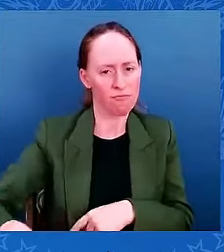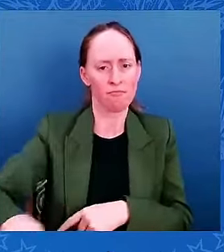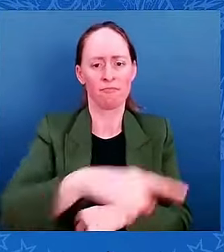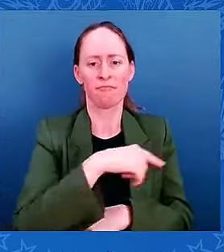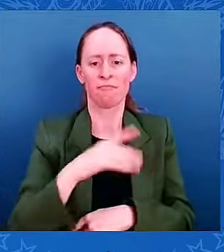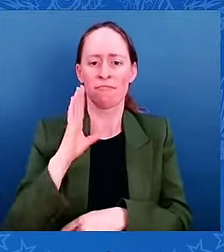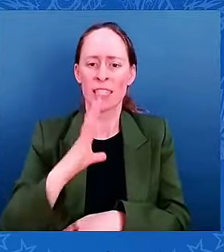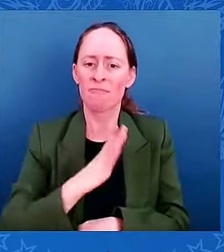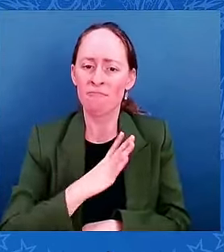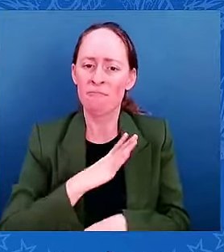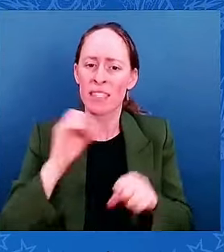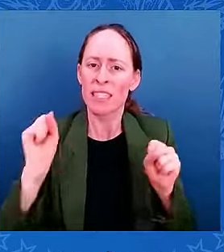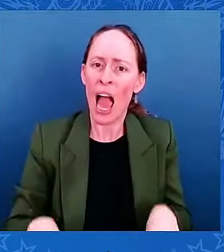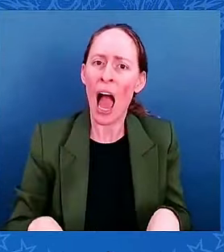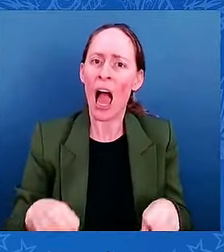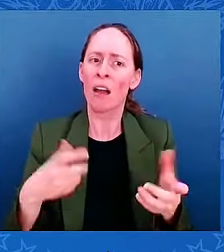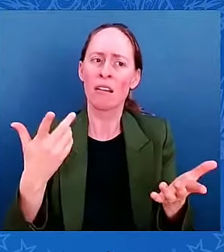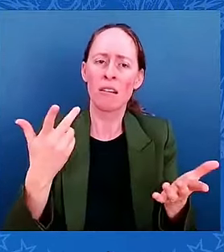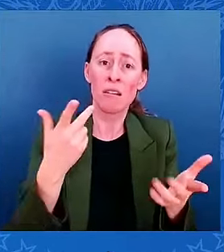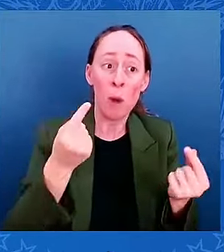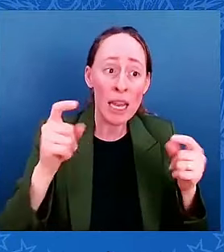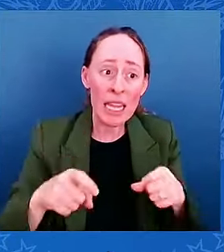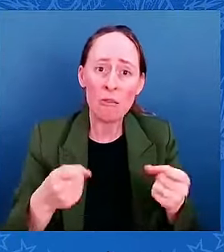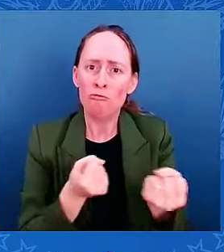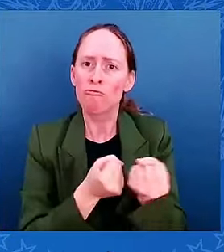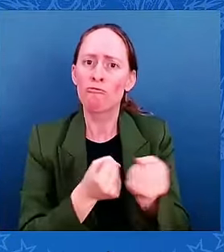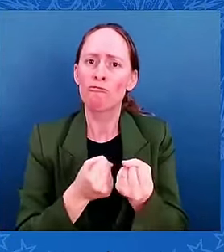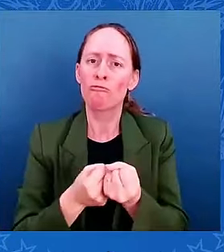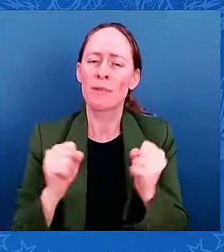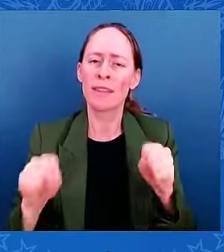I mean it. It's not a joke.